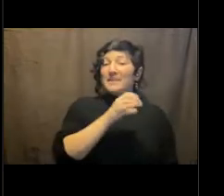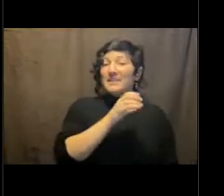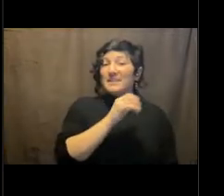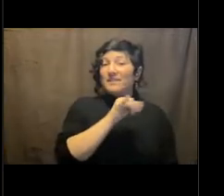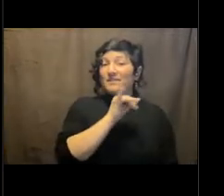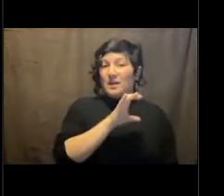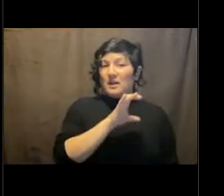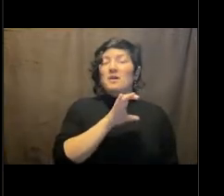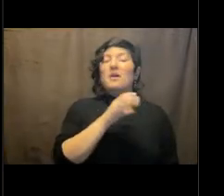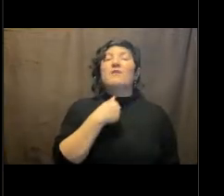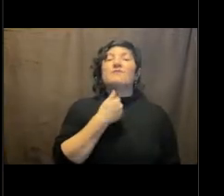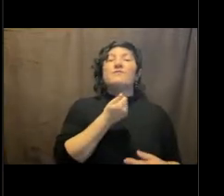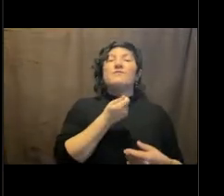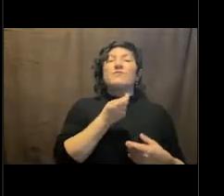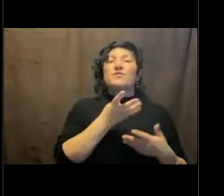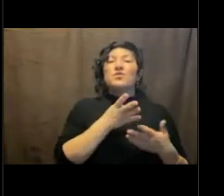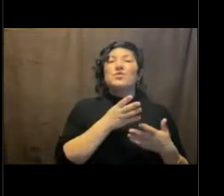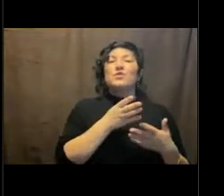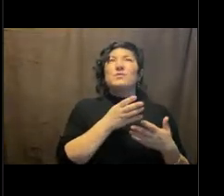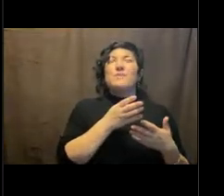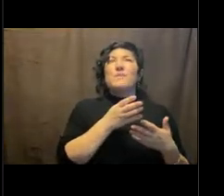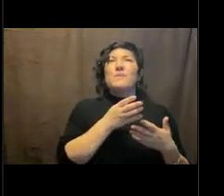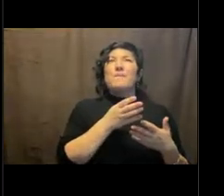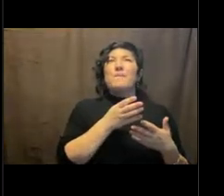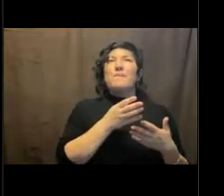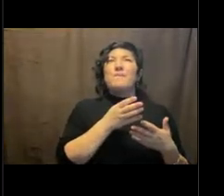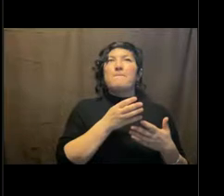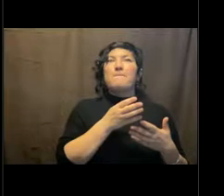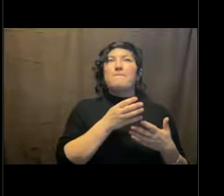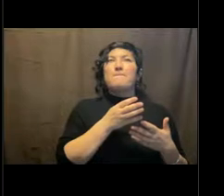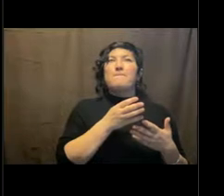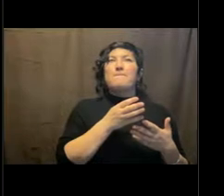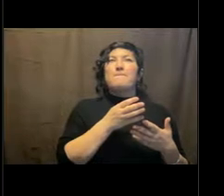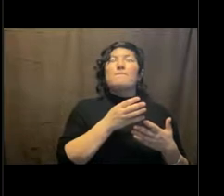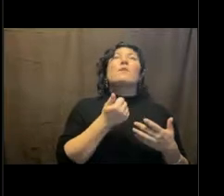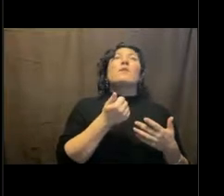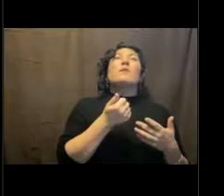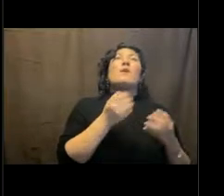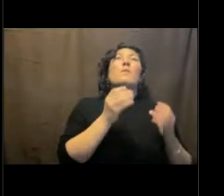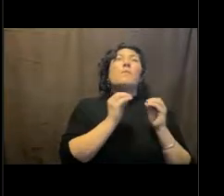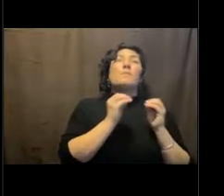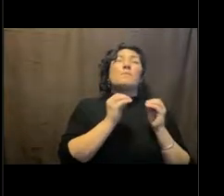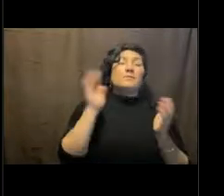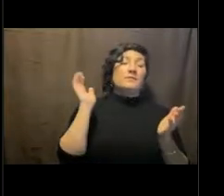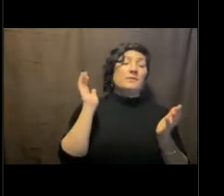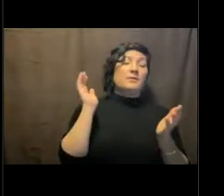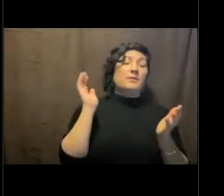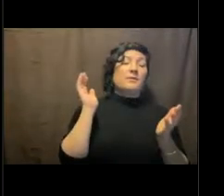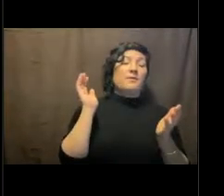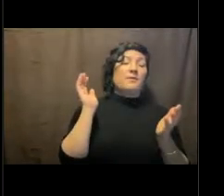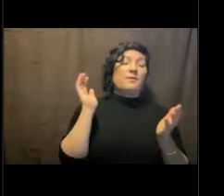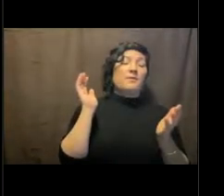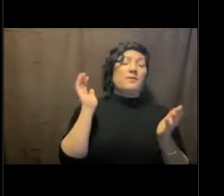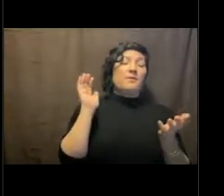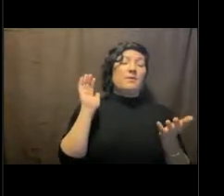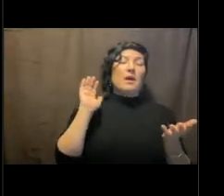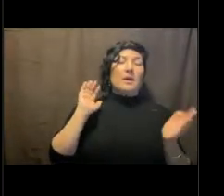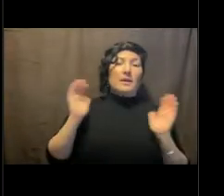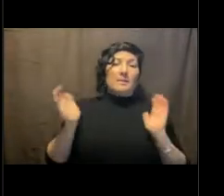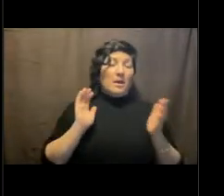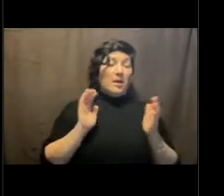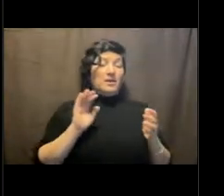there are few turtles. There are fewer leatherback turtles in the Pacific, particularly the Eastern Pacific, relative to turtles in the